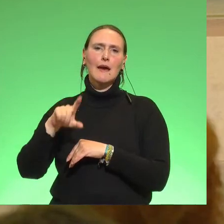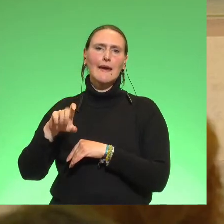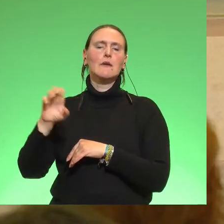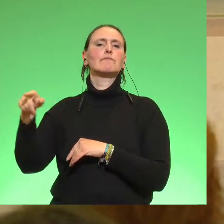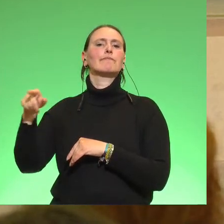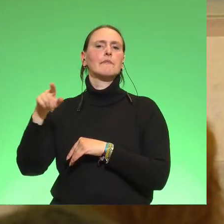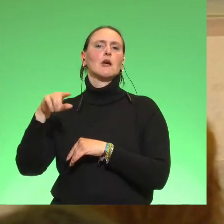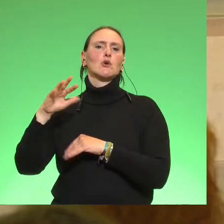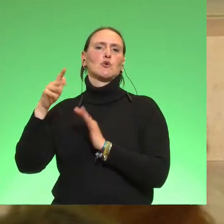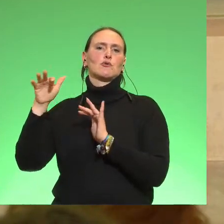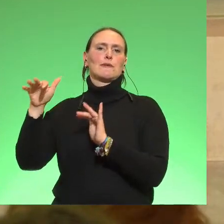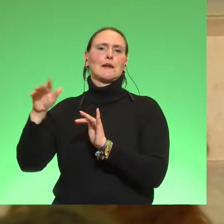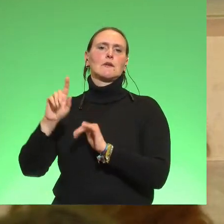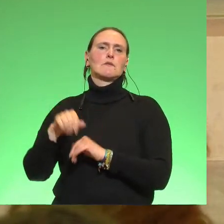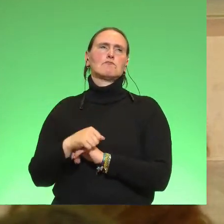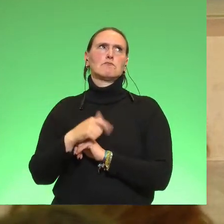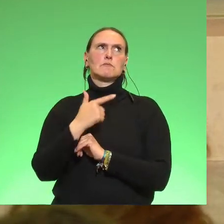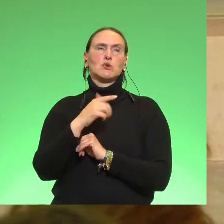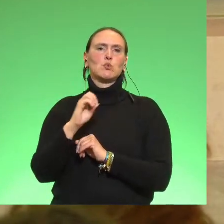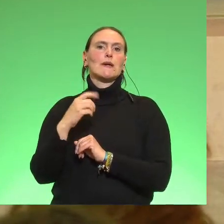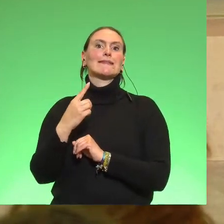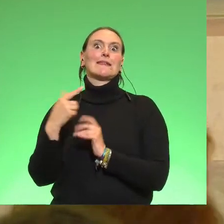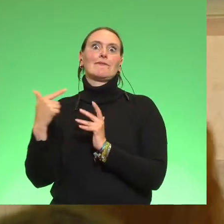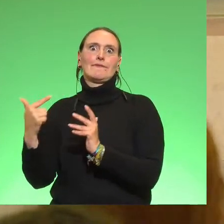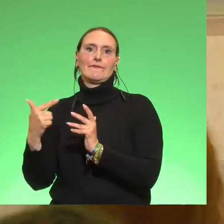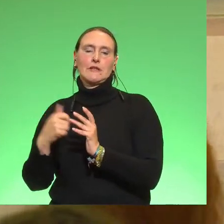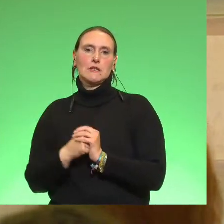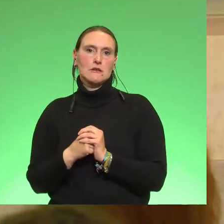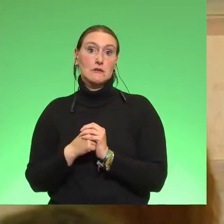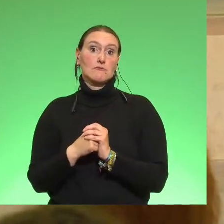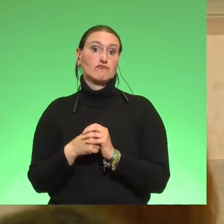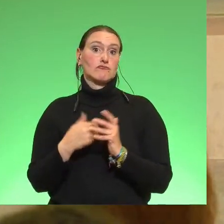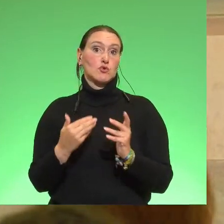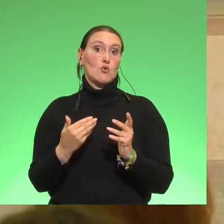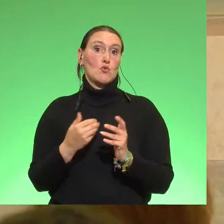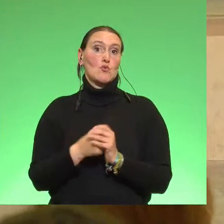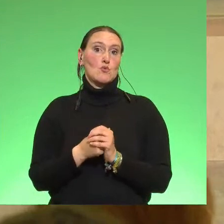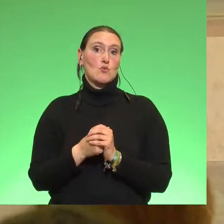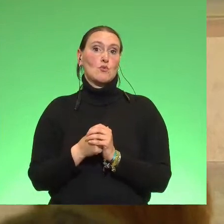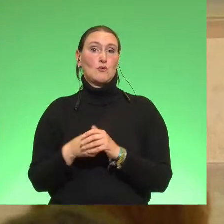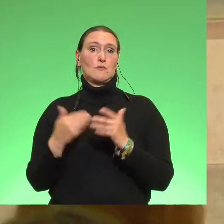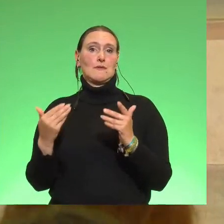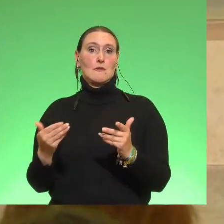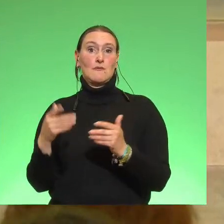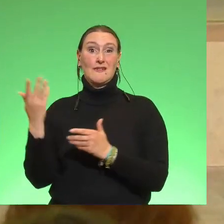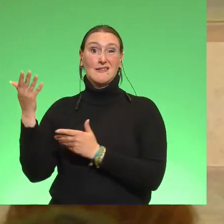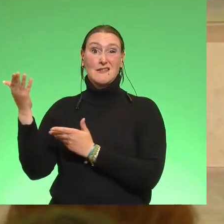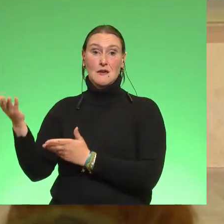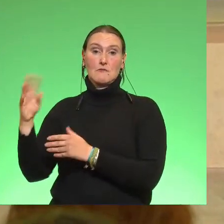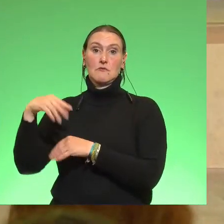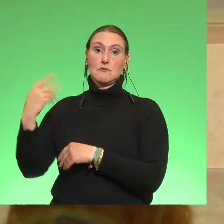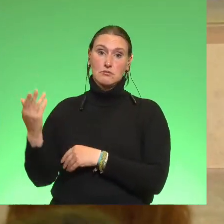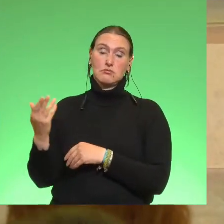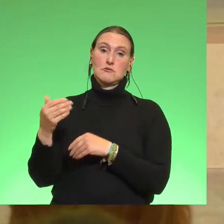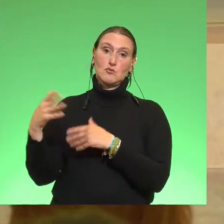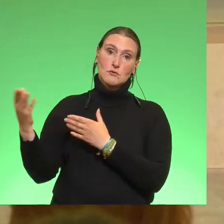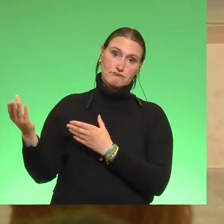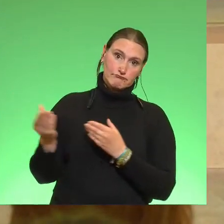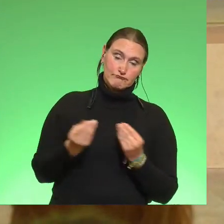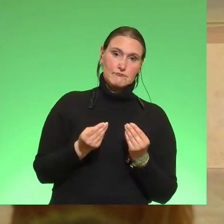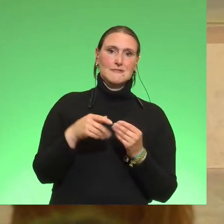2017. So if we have a term Indonesianist, we consider Philippe Pirotte is one of the Indonesianists who